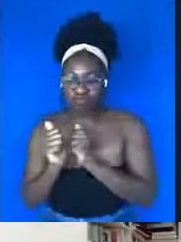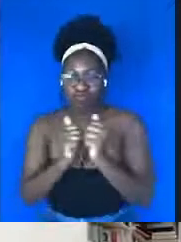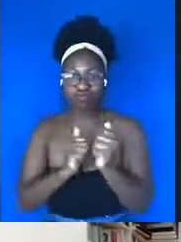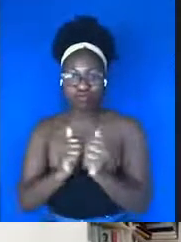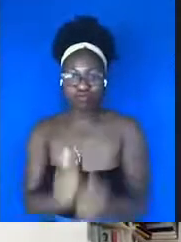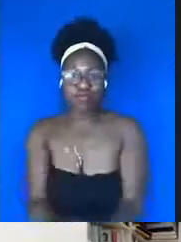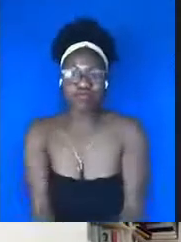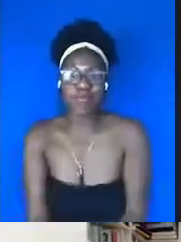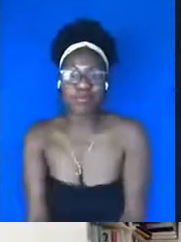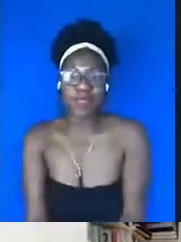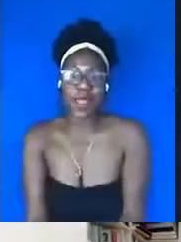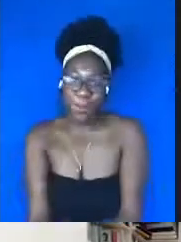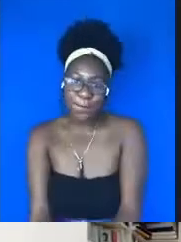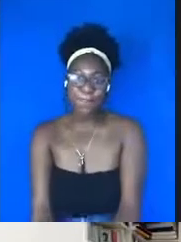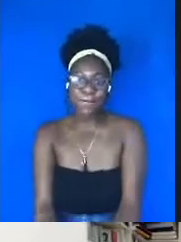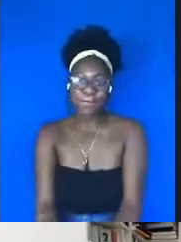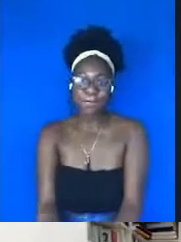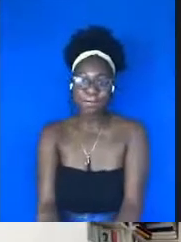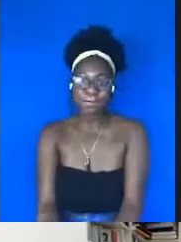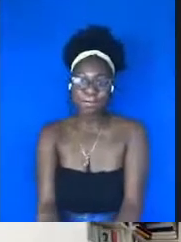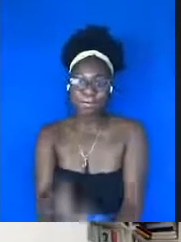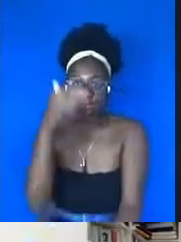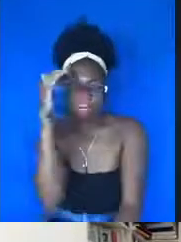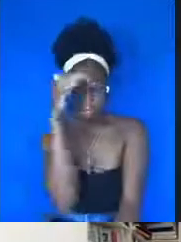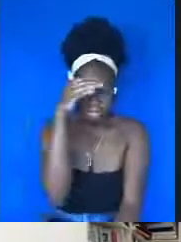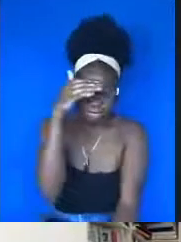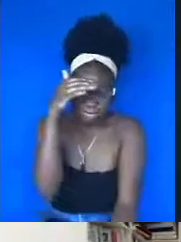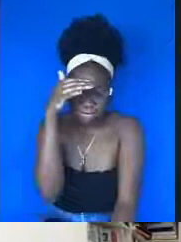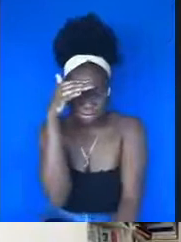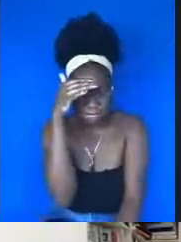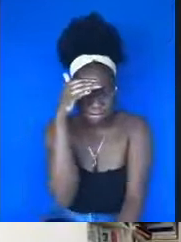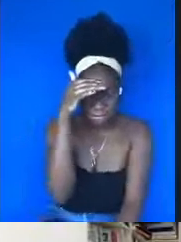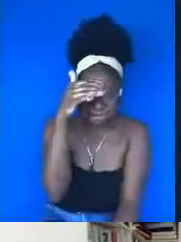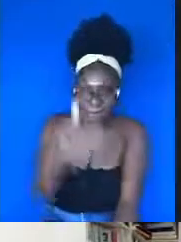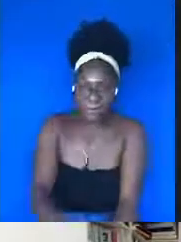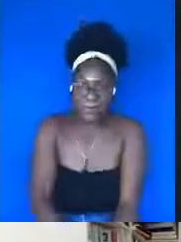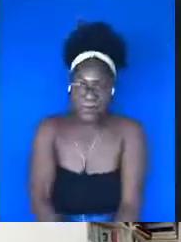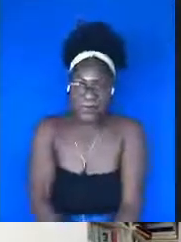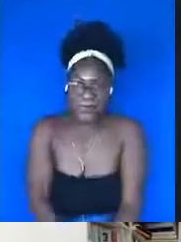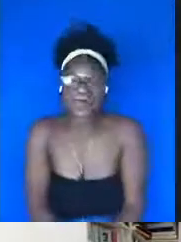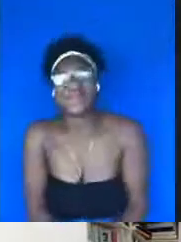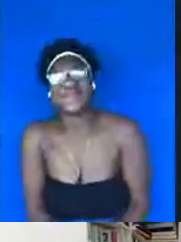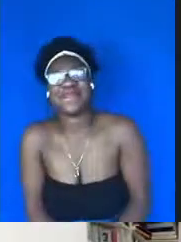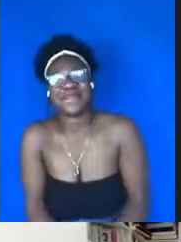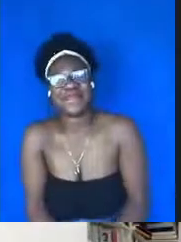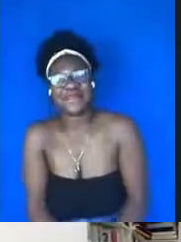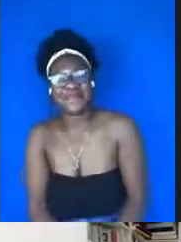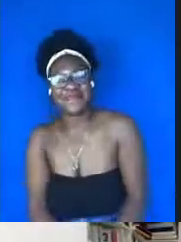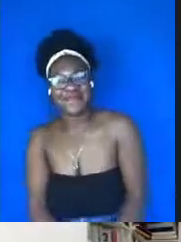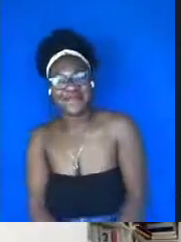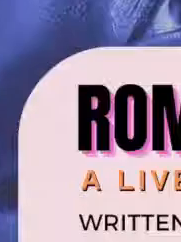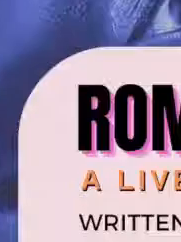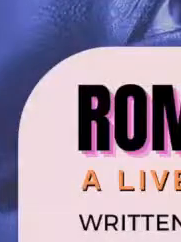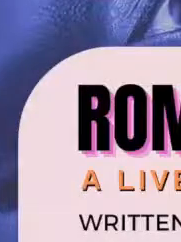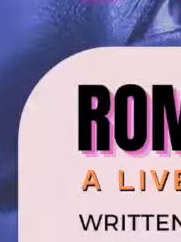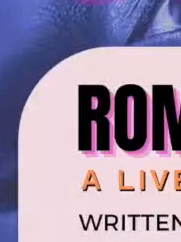the BARD YouTube. So tune in for that. And this was a beautiful conversation.